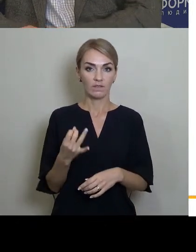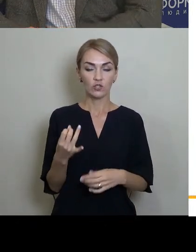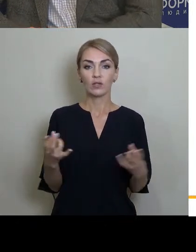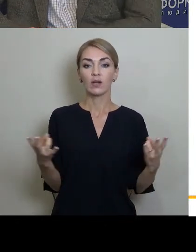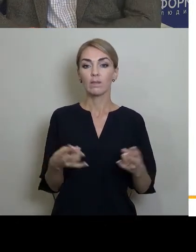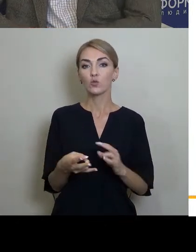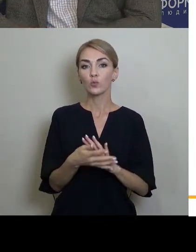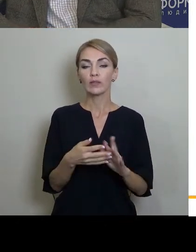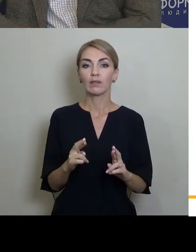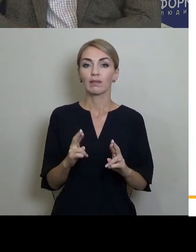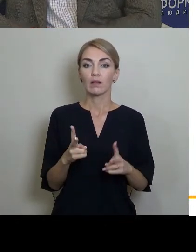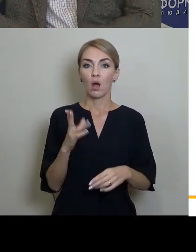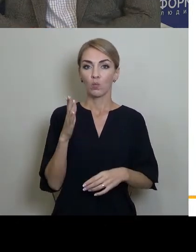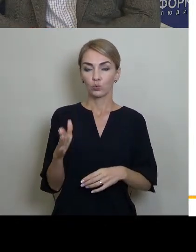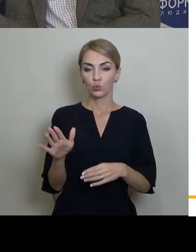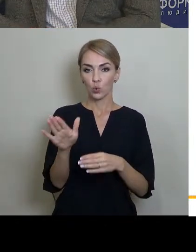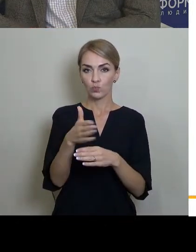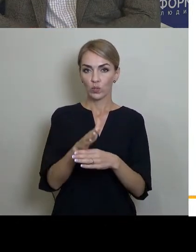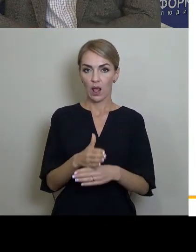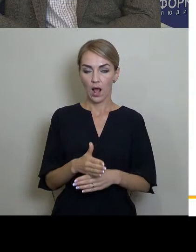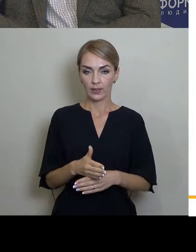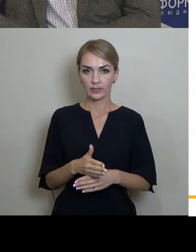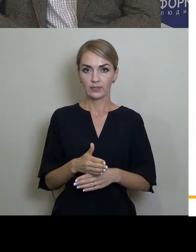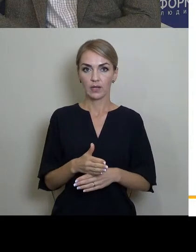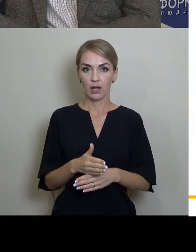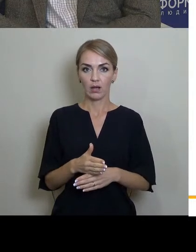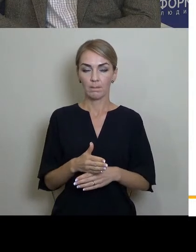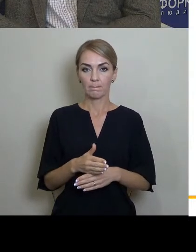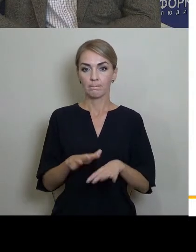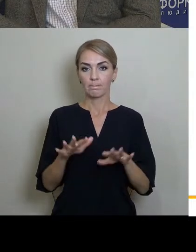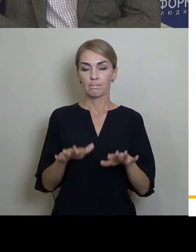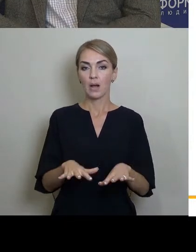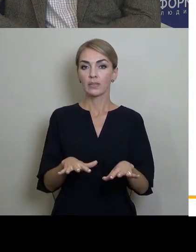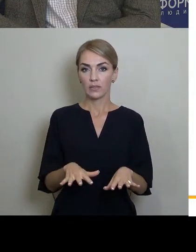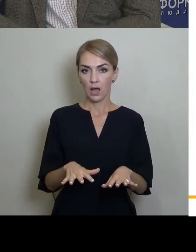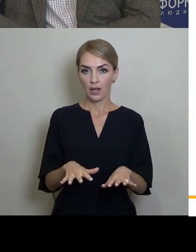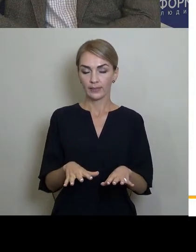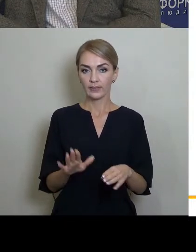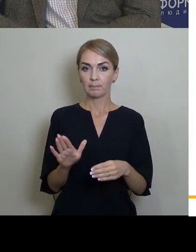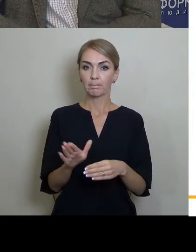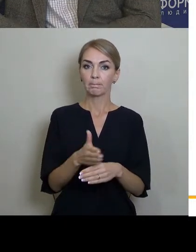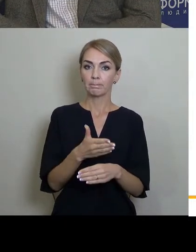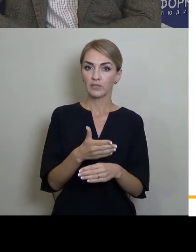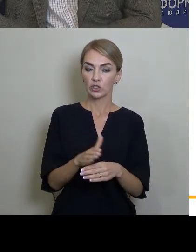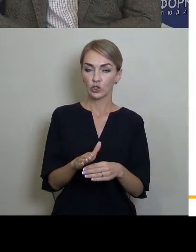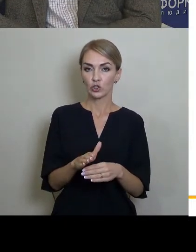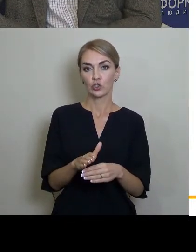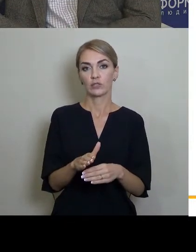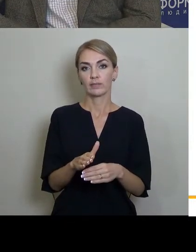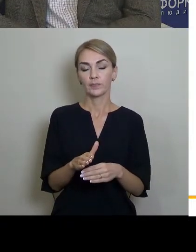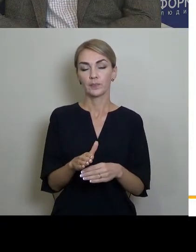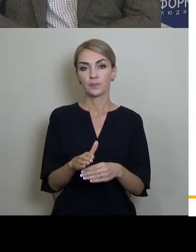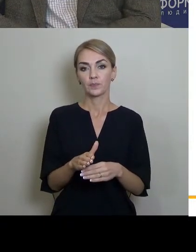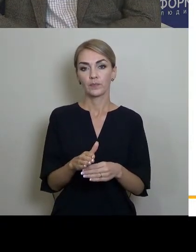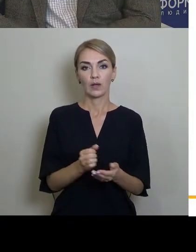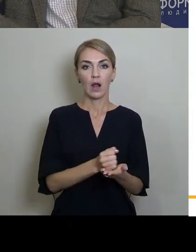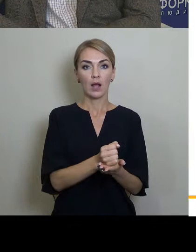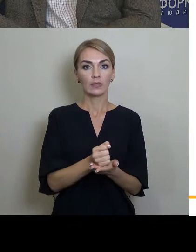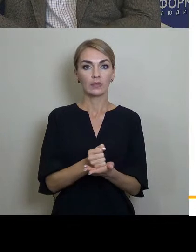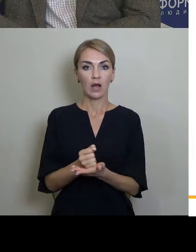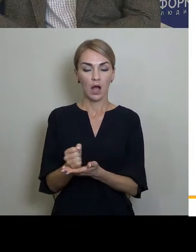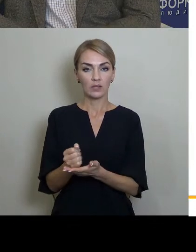most interesting things. You have to understand how the mandates are going to be distributed between